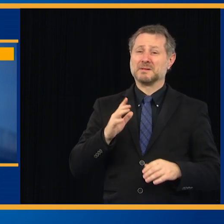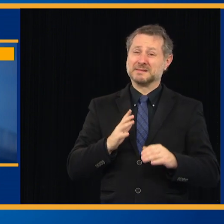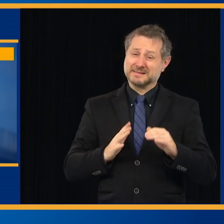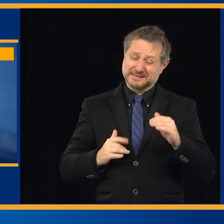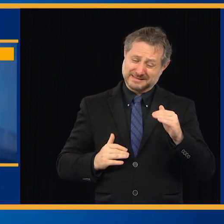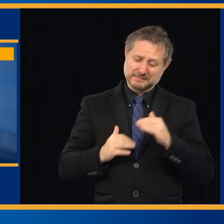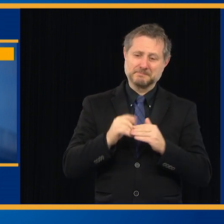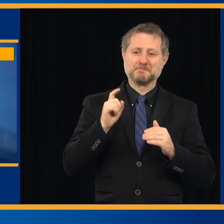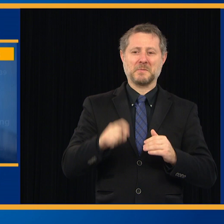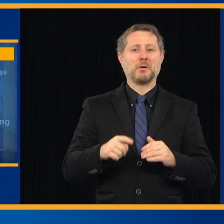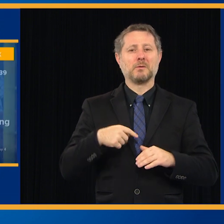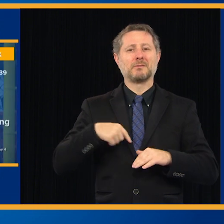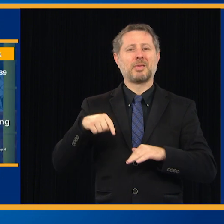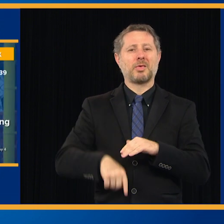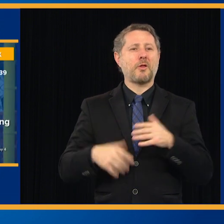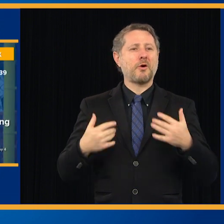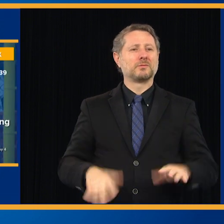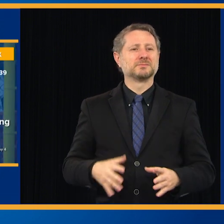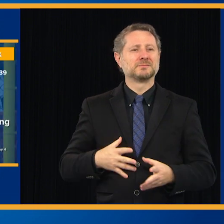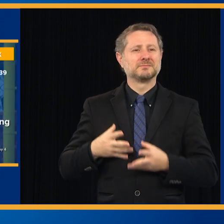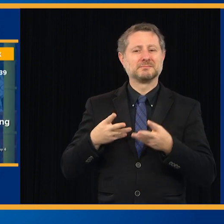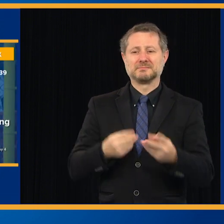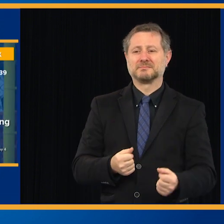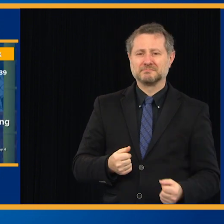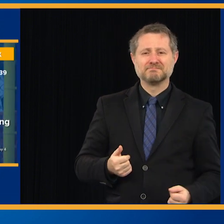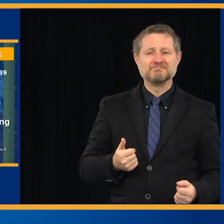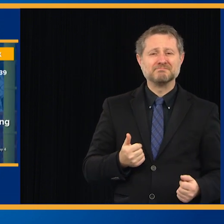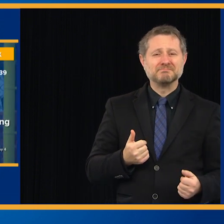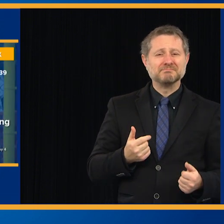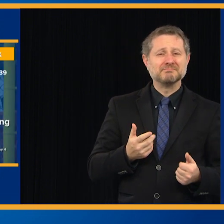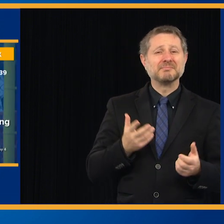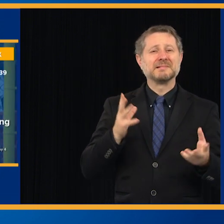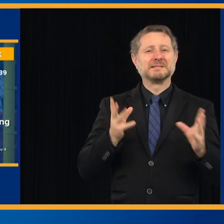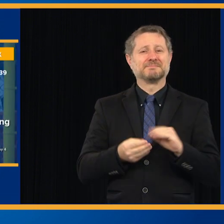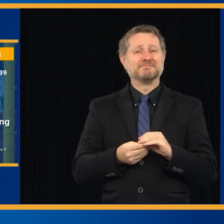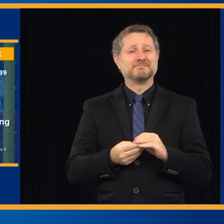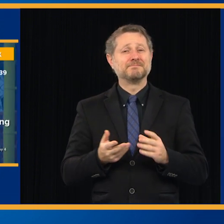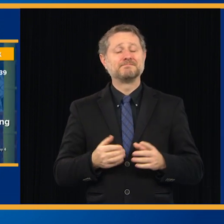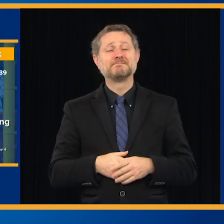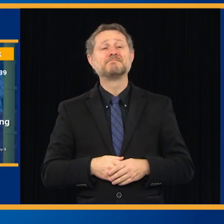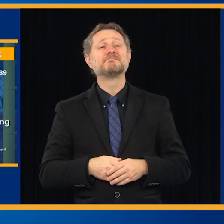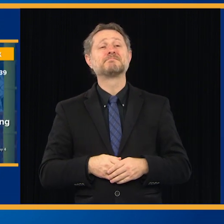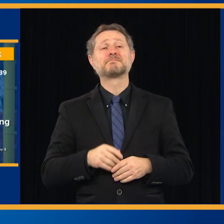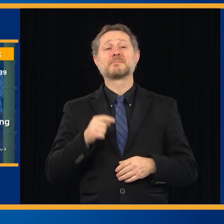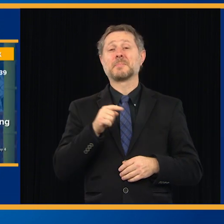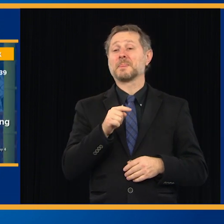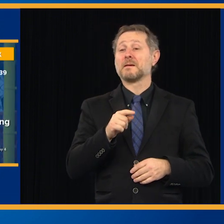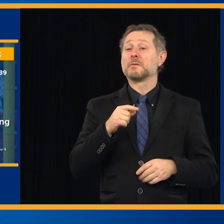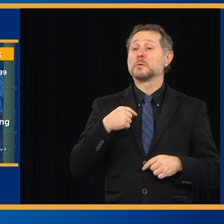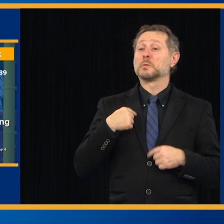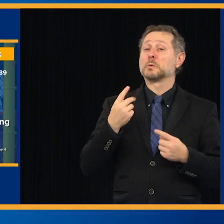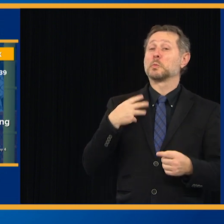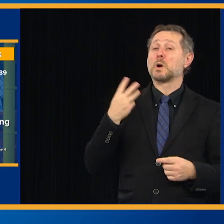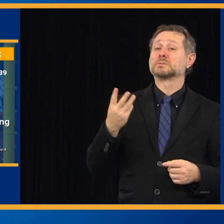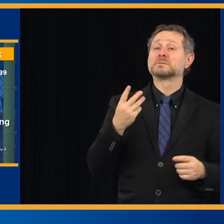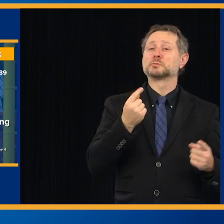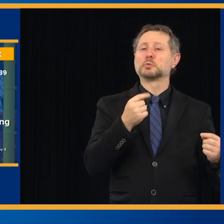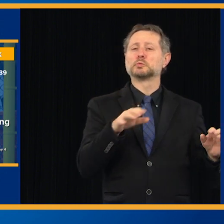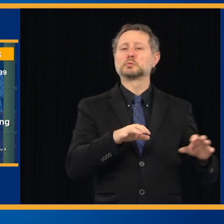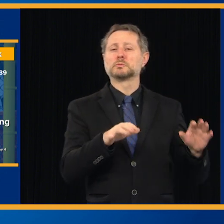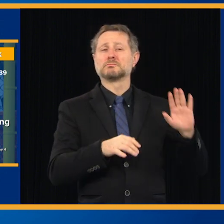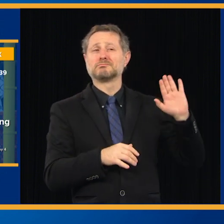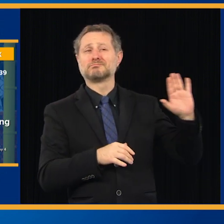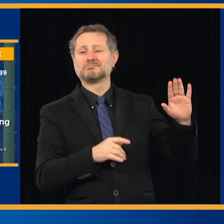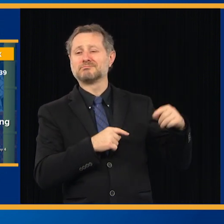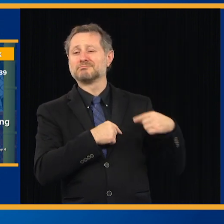compensate for the total amount of losses. And when you look at Washington, what Washington has done in the past legislation